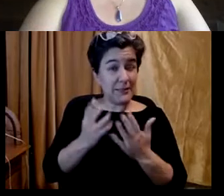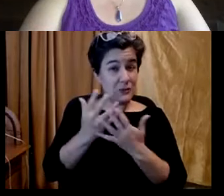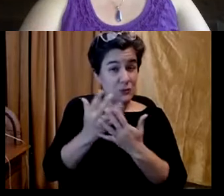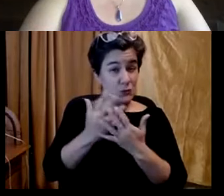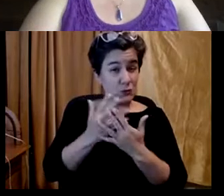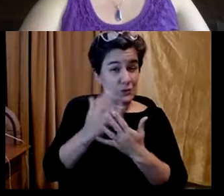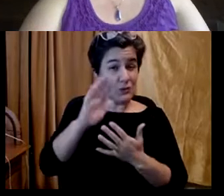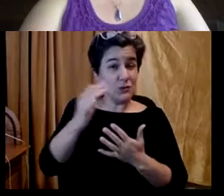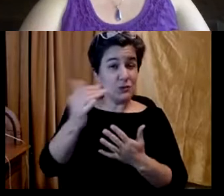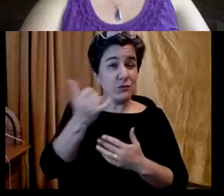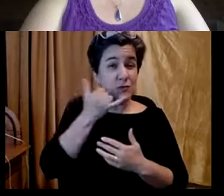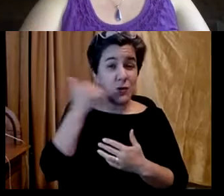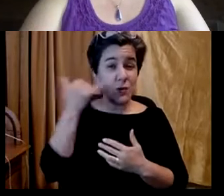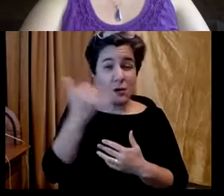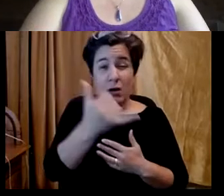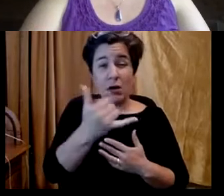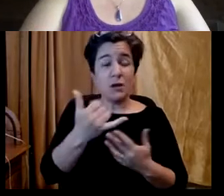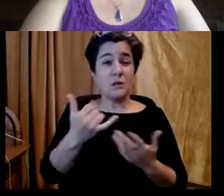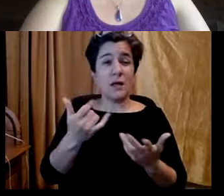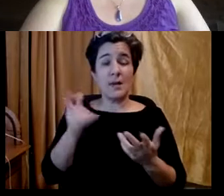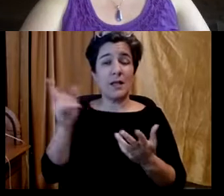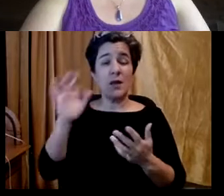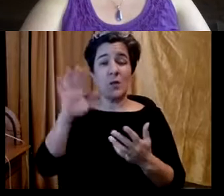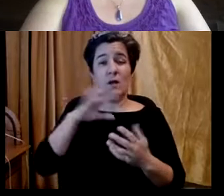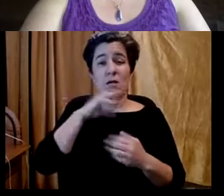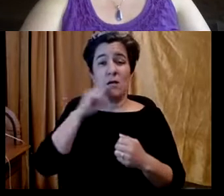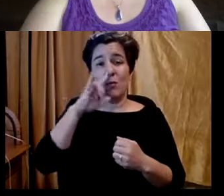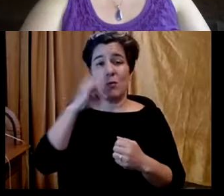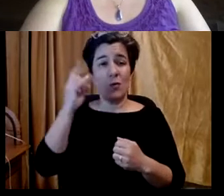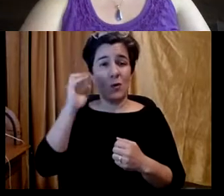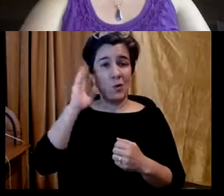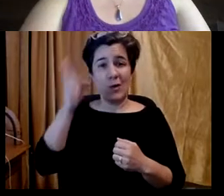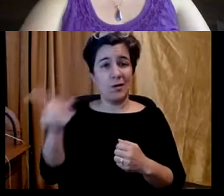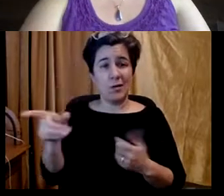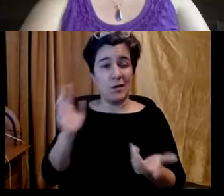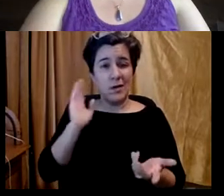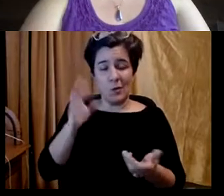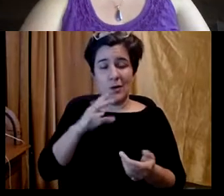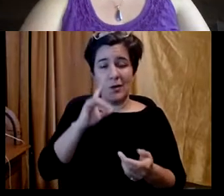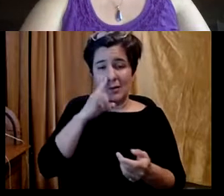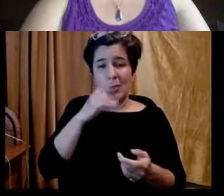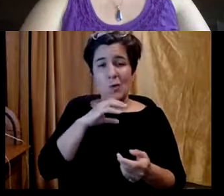the phone calls and things for a while? Because he'll get bored eventually. That part I will tell you, he's going to get bored with it.